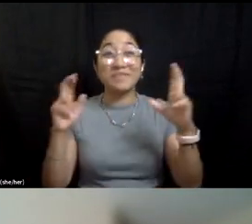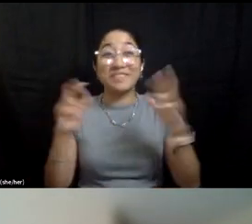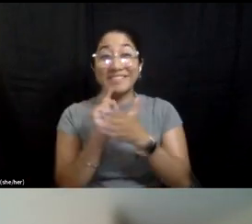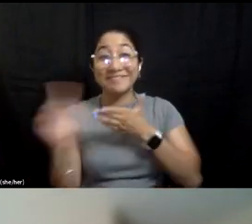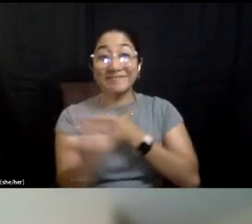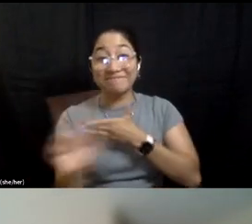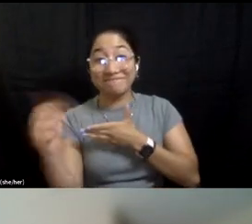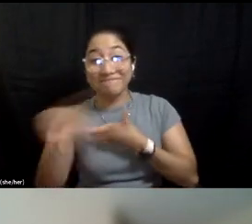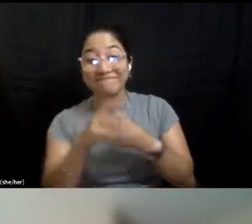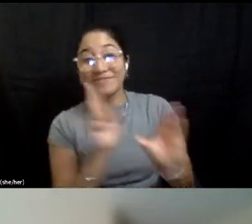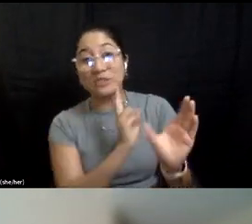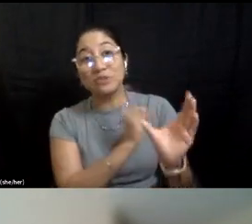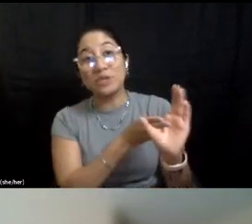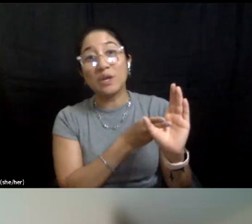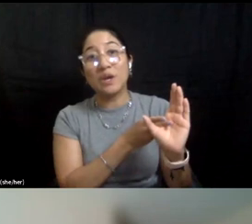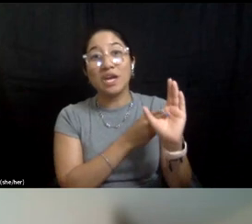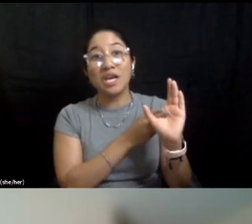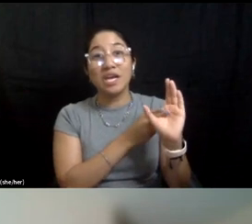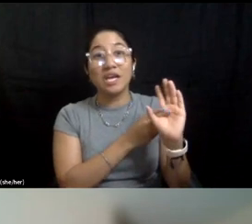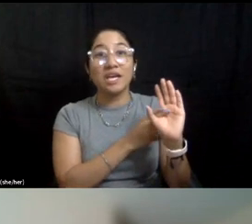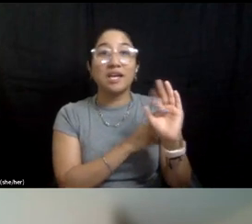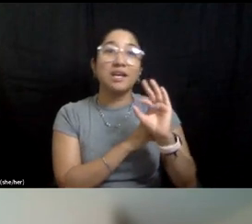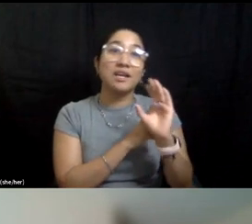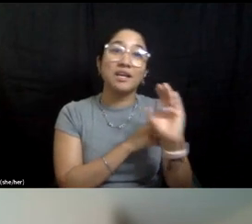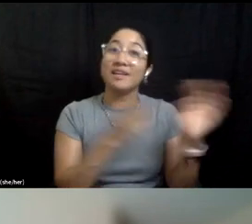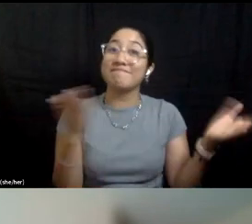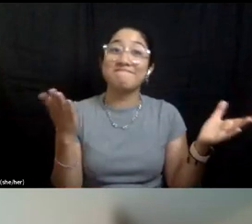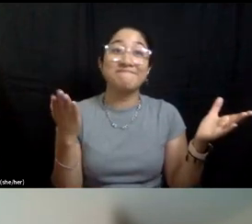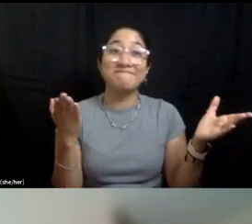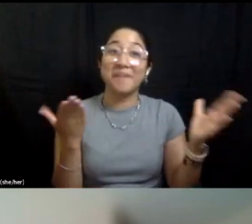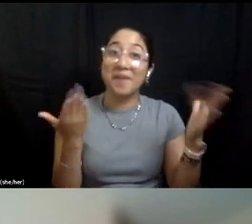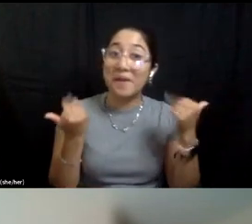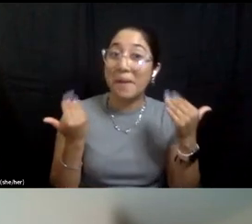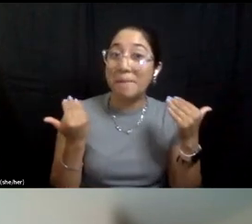week. And come on and spend some time loving